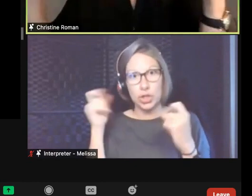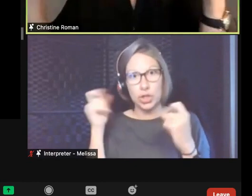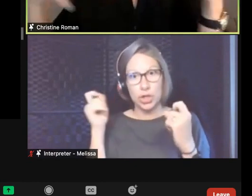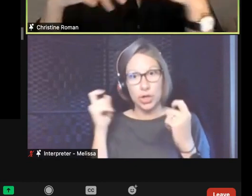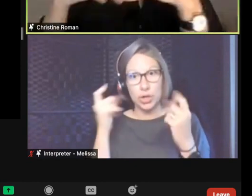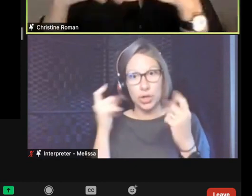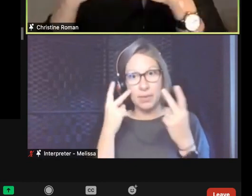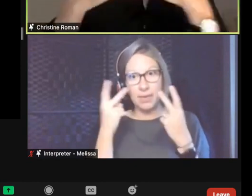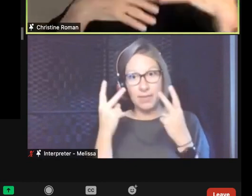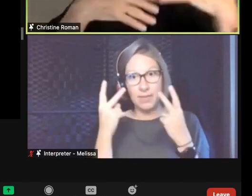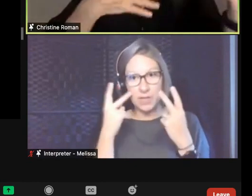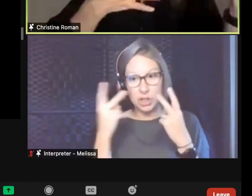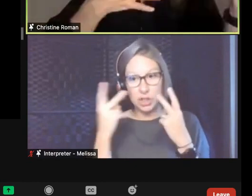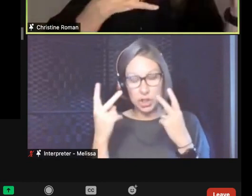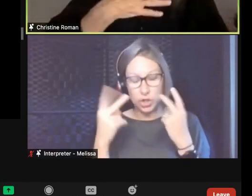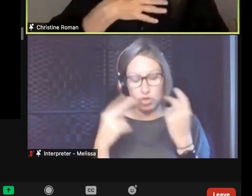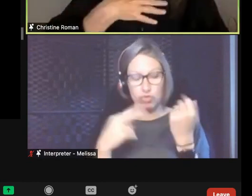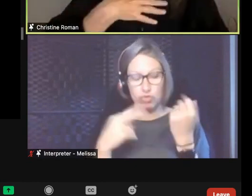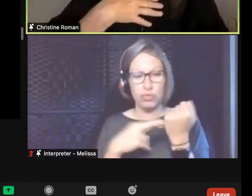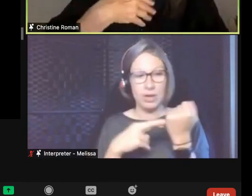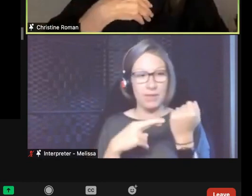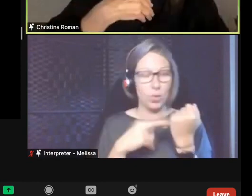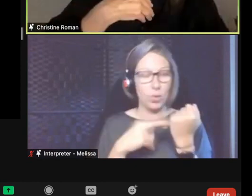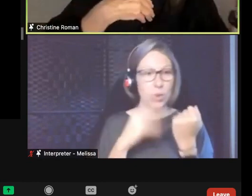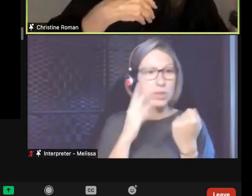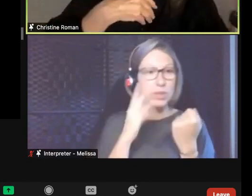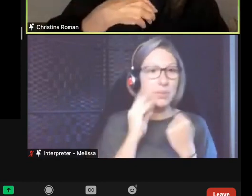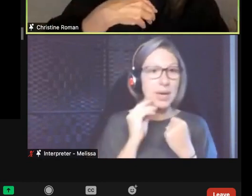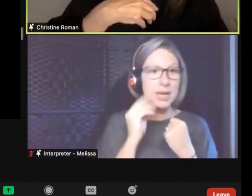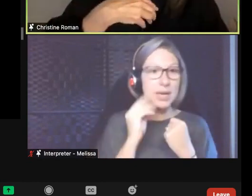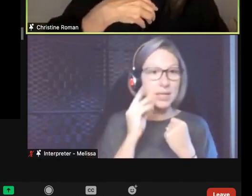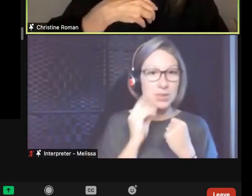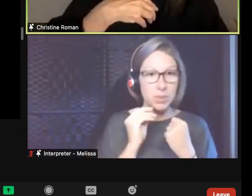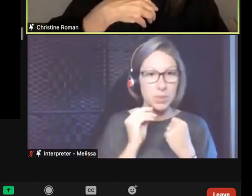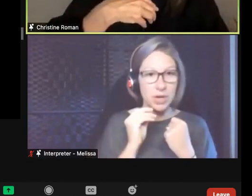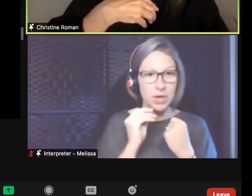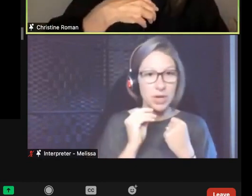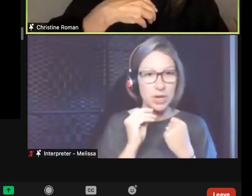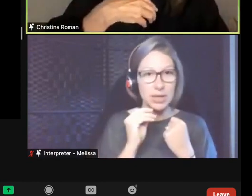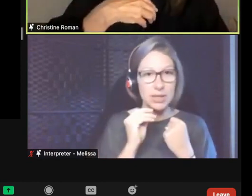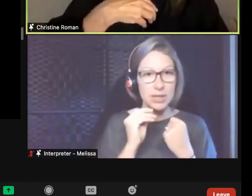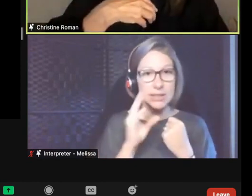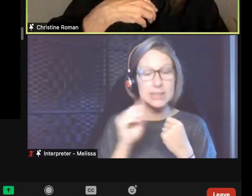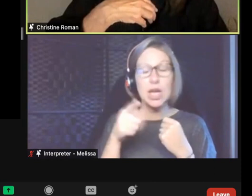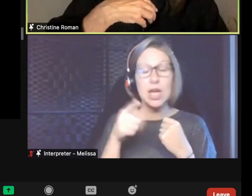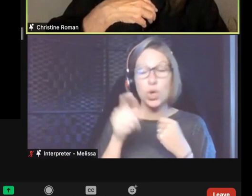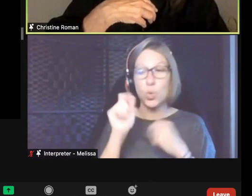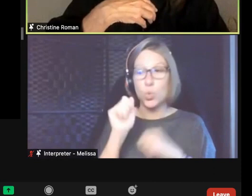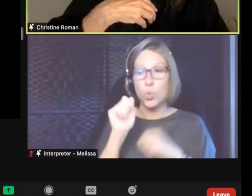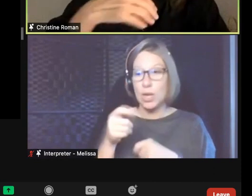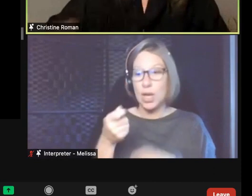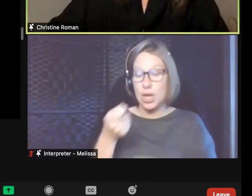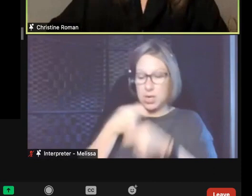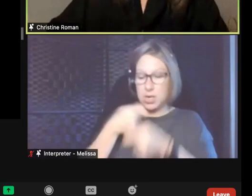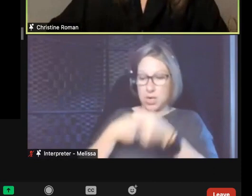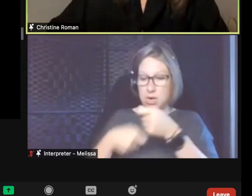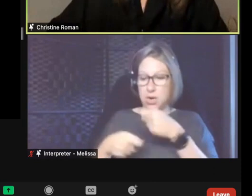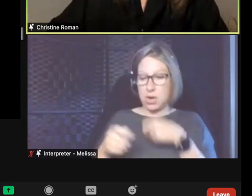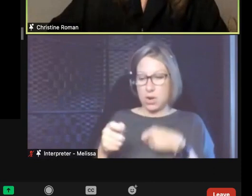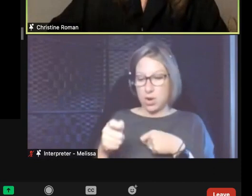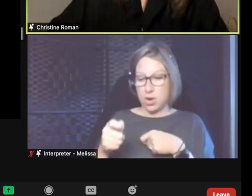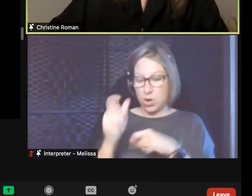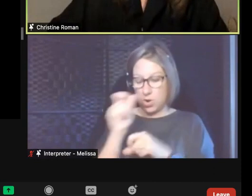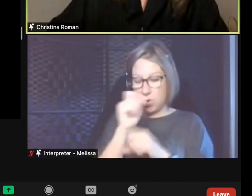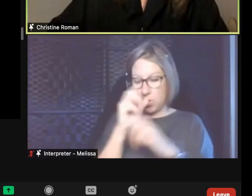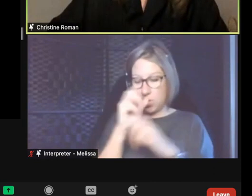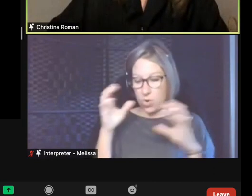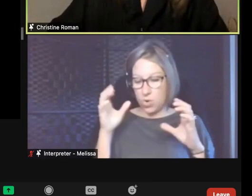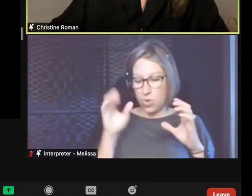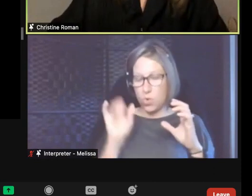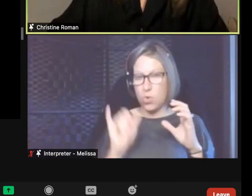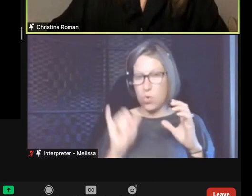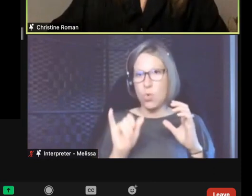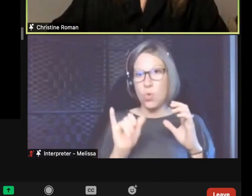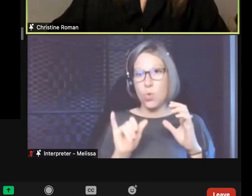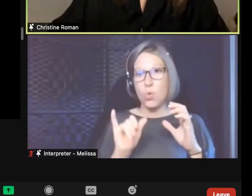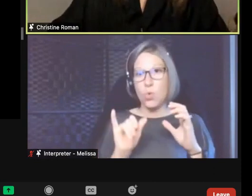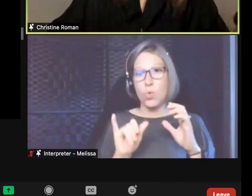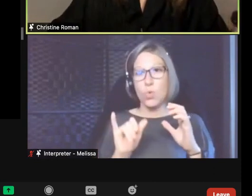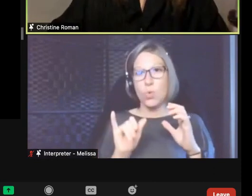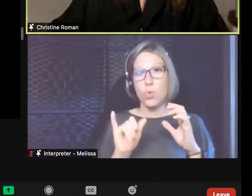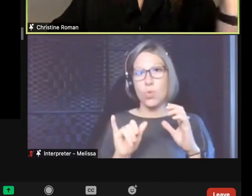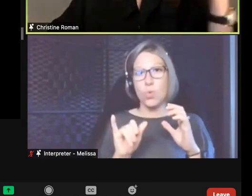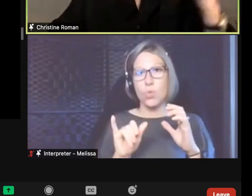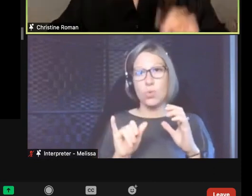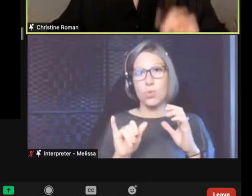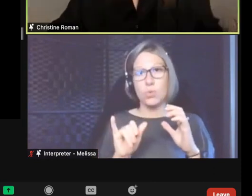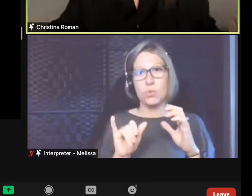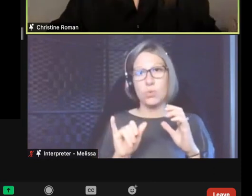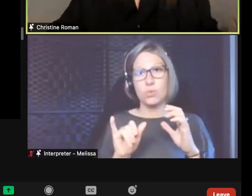by experience, and literally helps you put yourself in the shoes of someone else. It's a big deal. It's